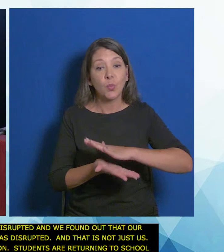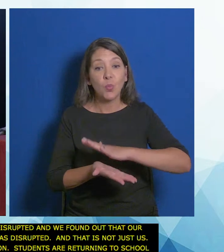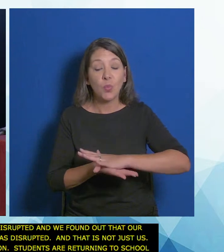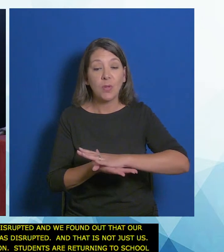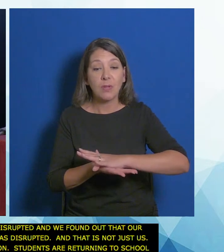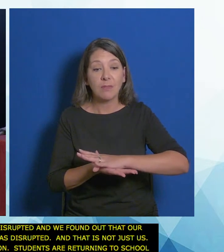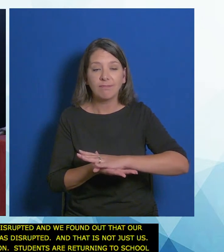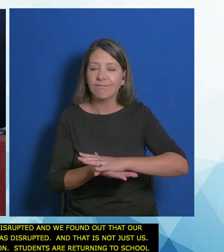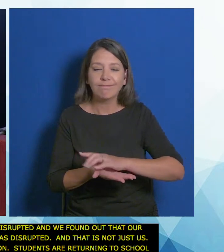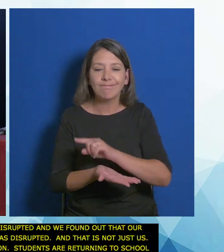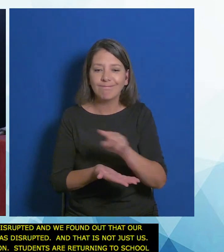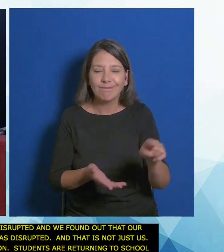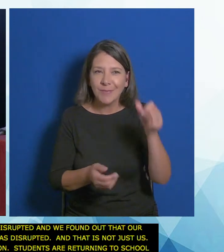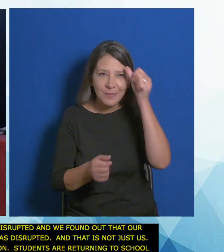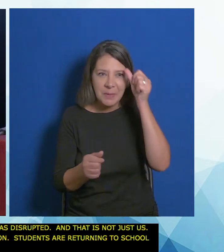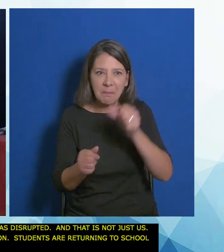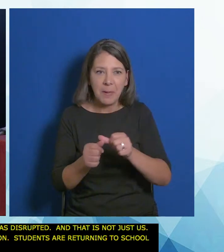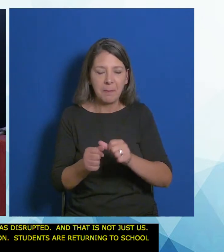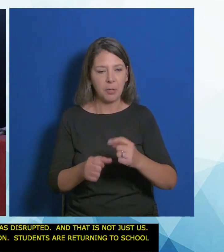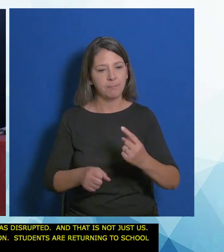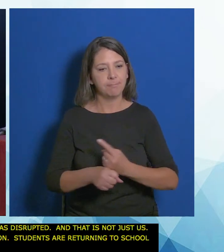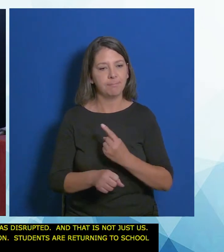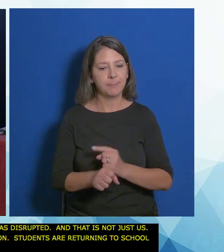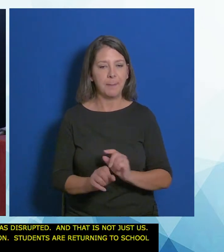not remembering how to behave,